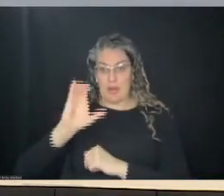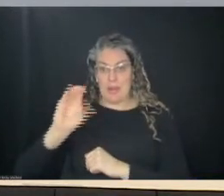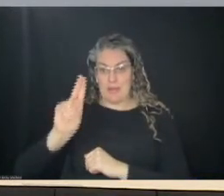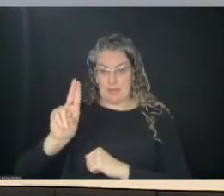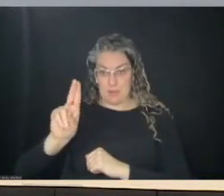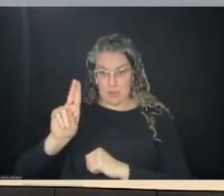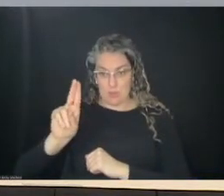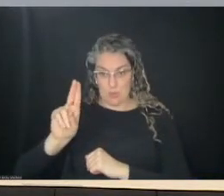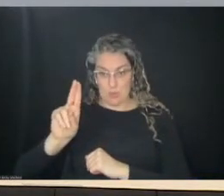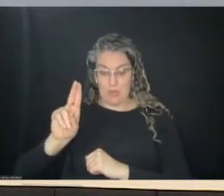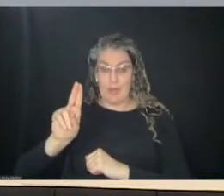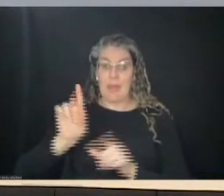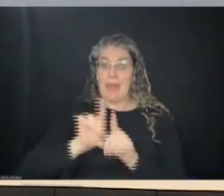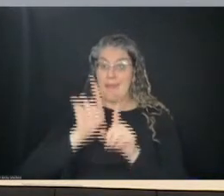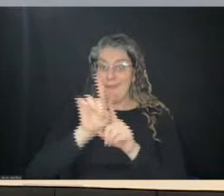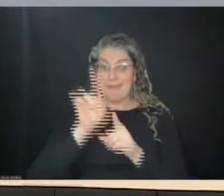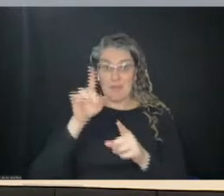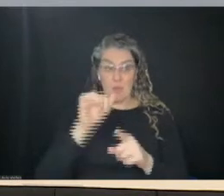chance of spreading